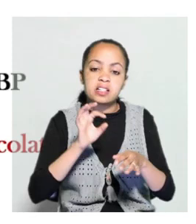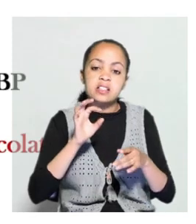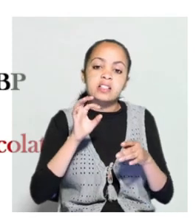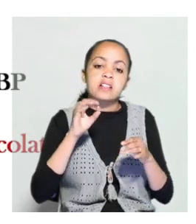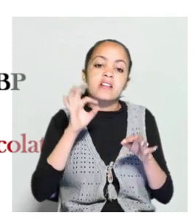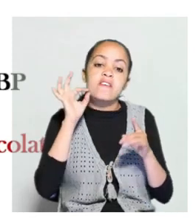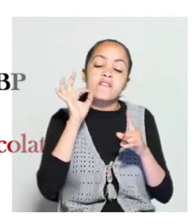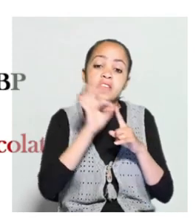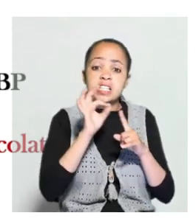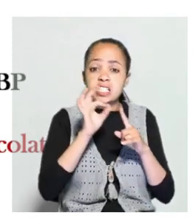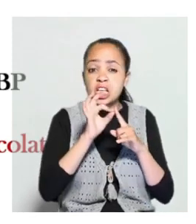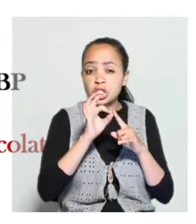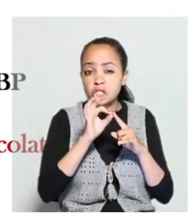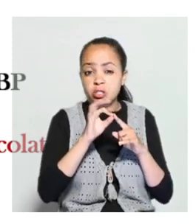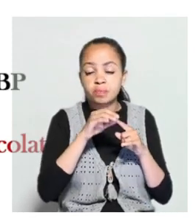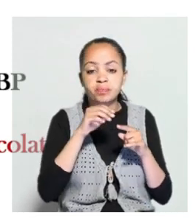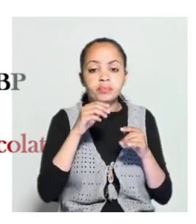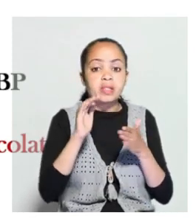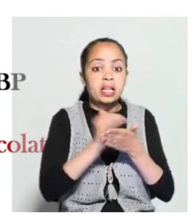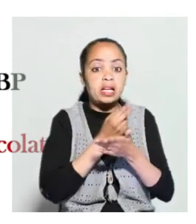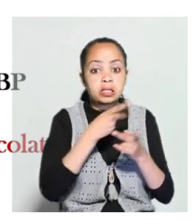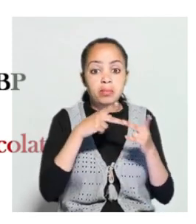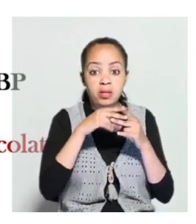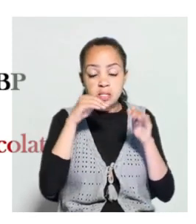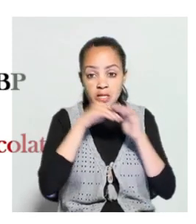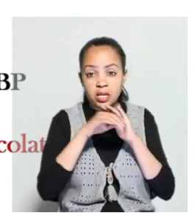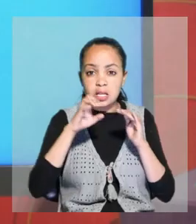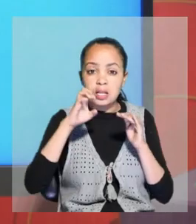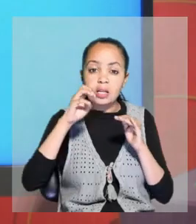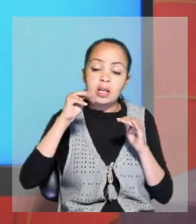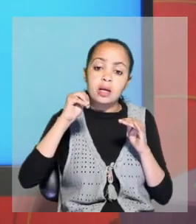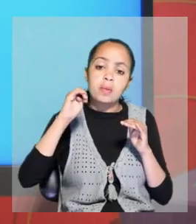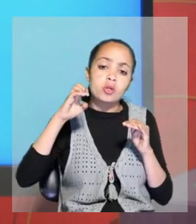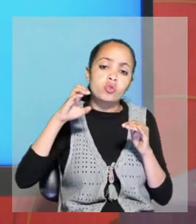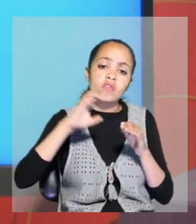Fixation of carbon dioxide in the process takes place in mesophyll cell.